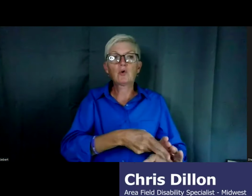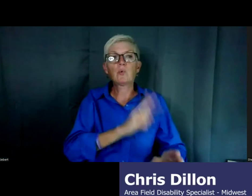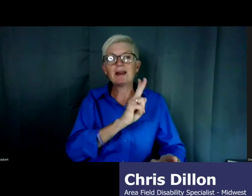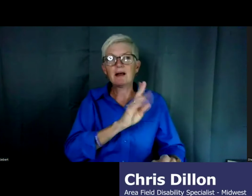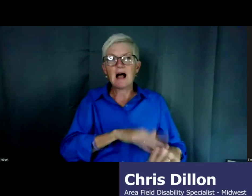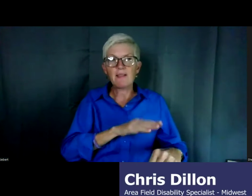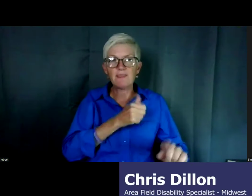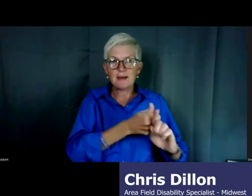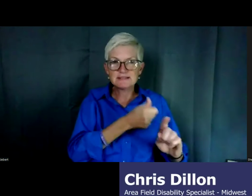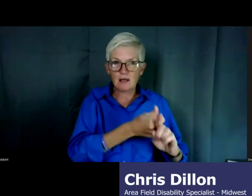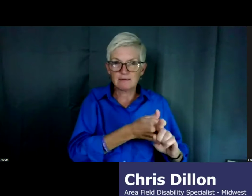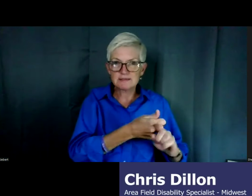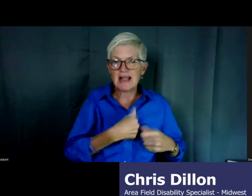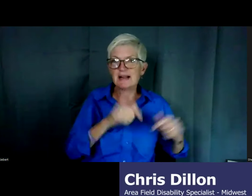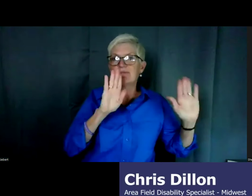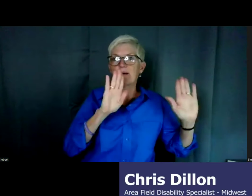Knowing that